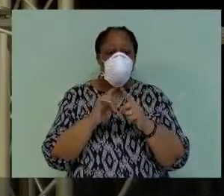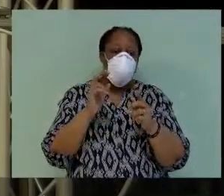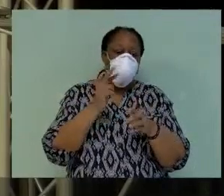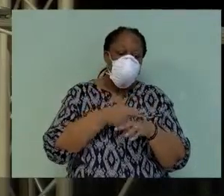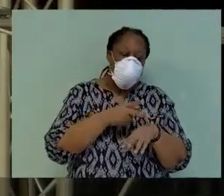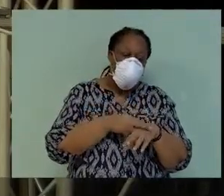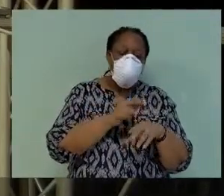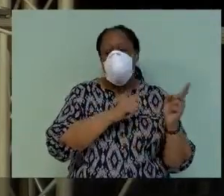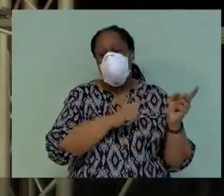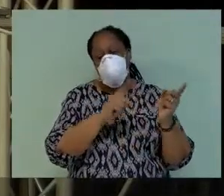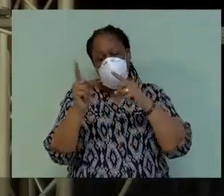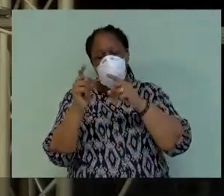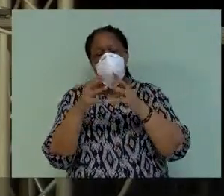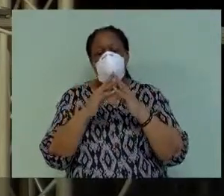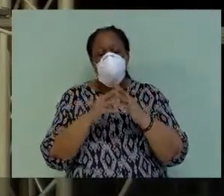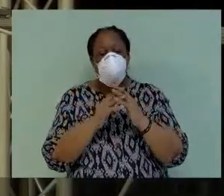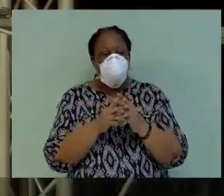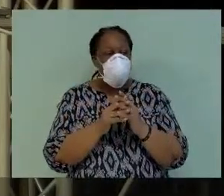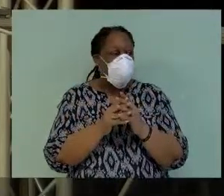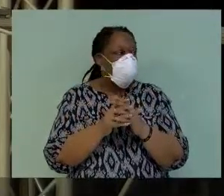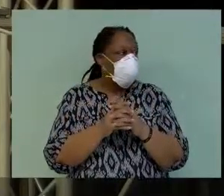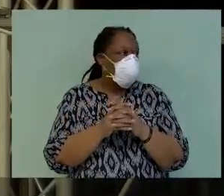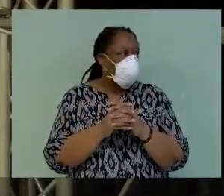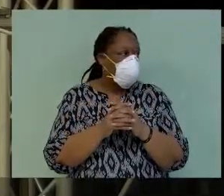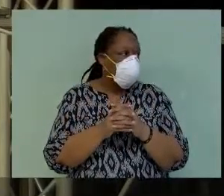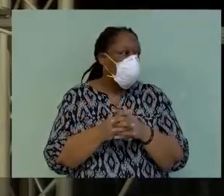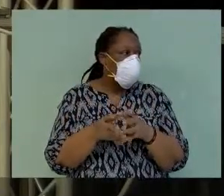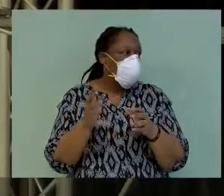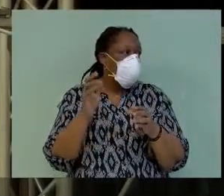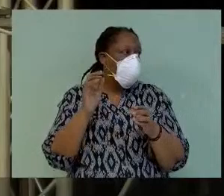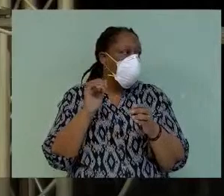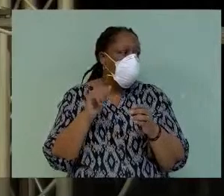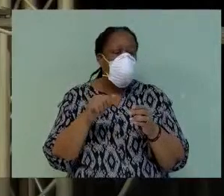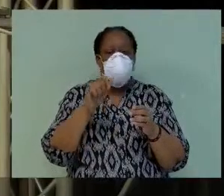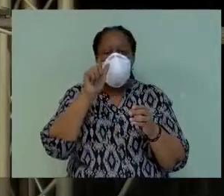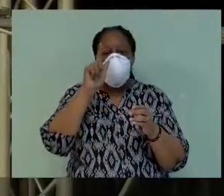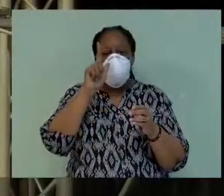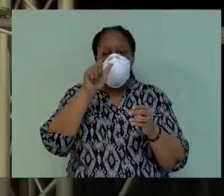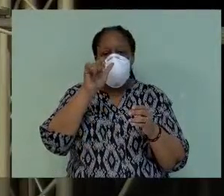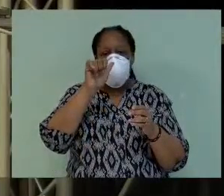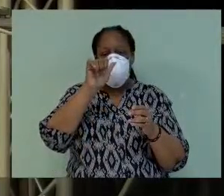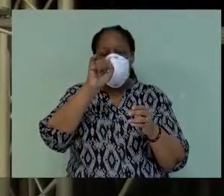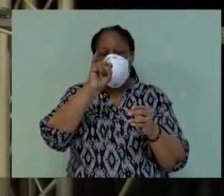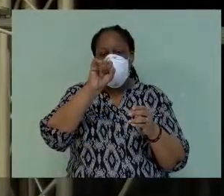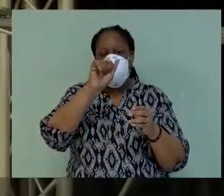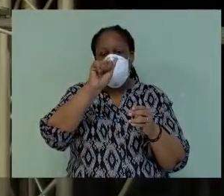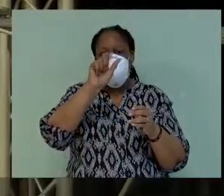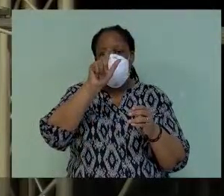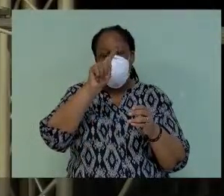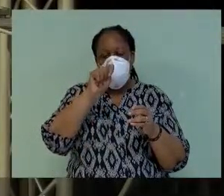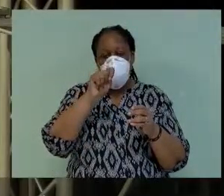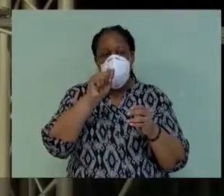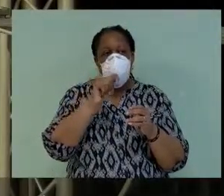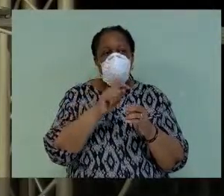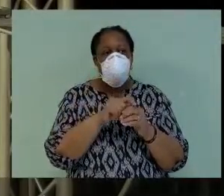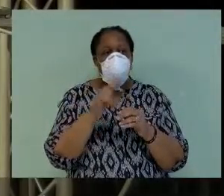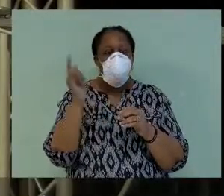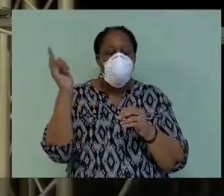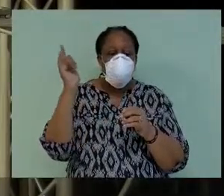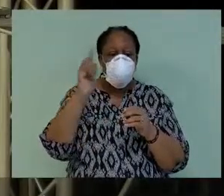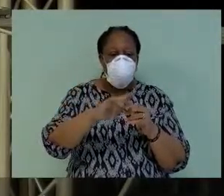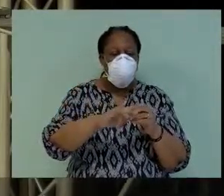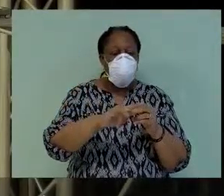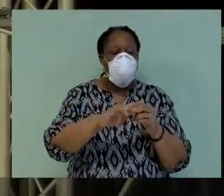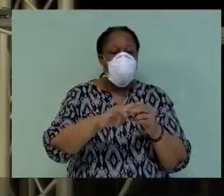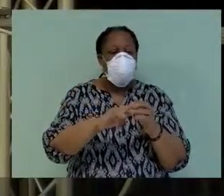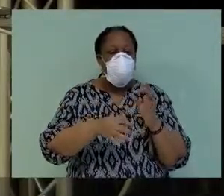Rico. Having said that, in the example that you gave, using the LIAT scenario, if it's a